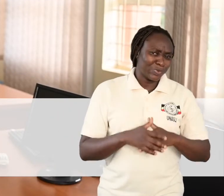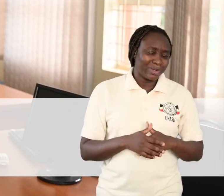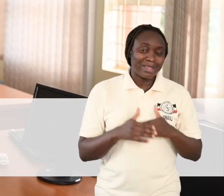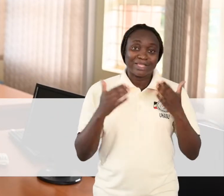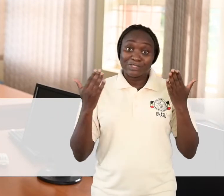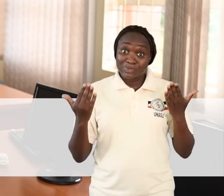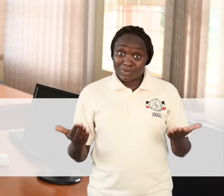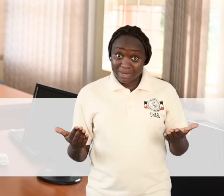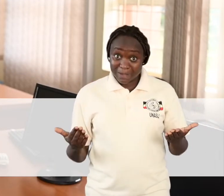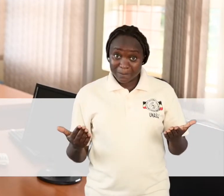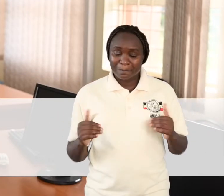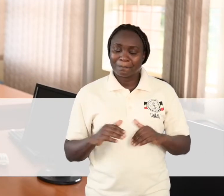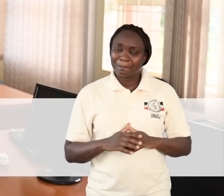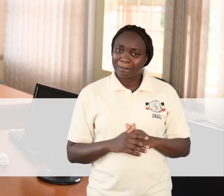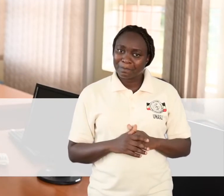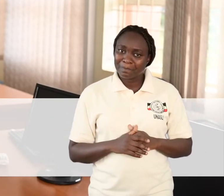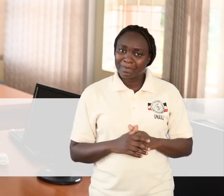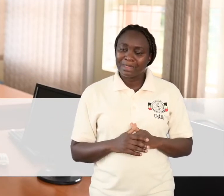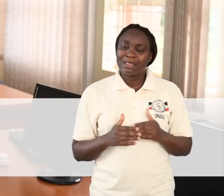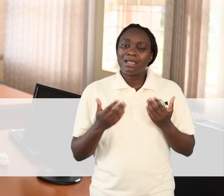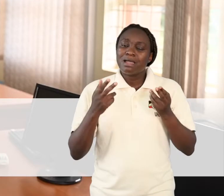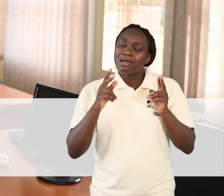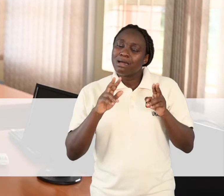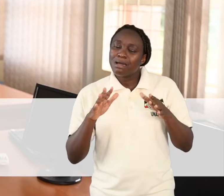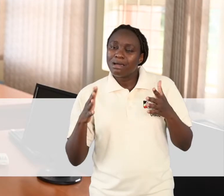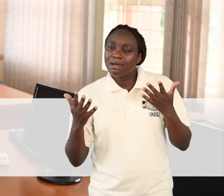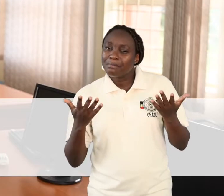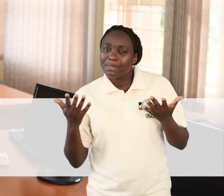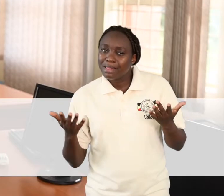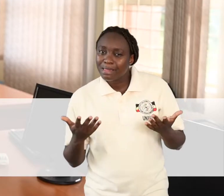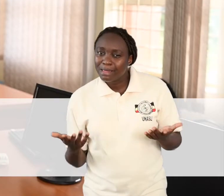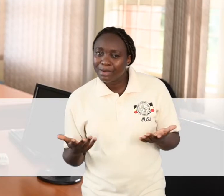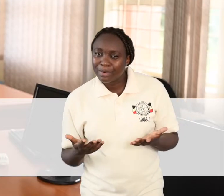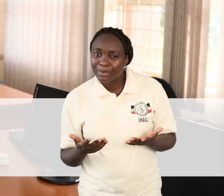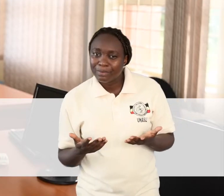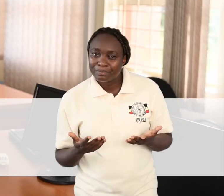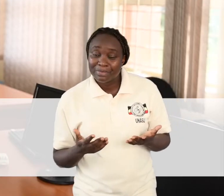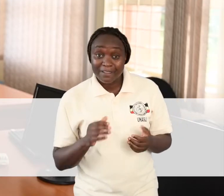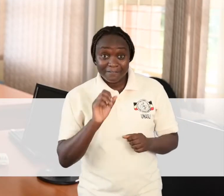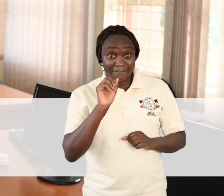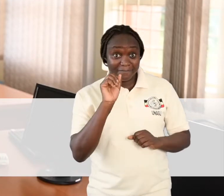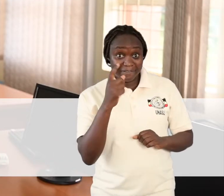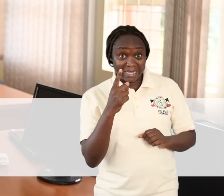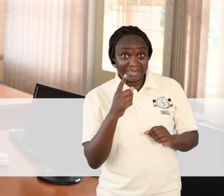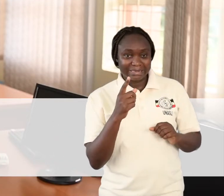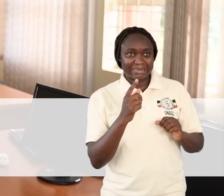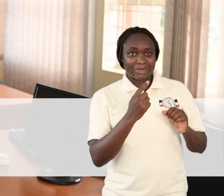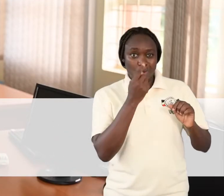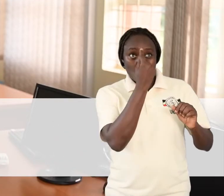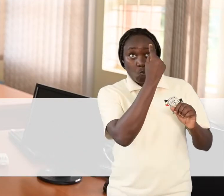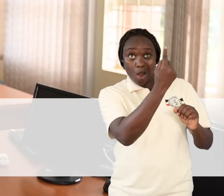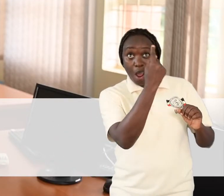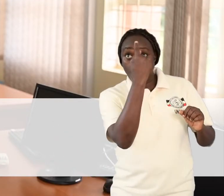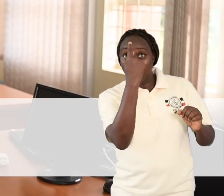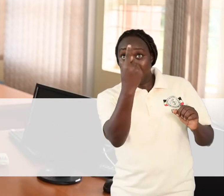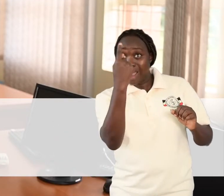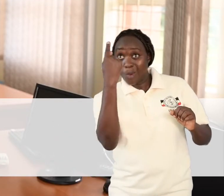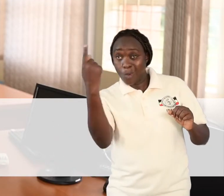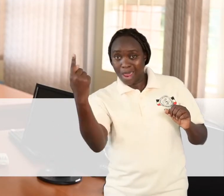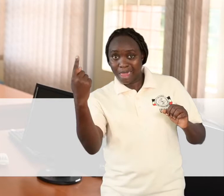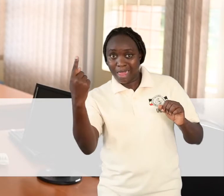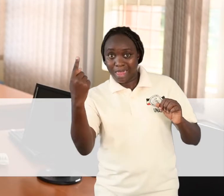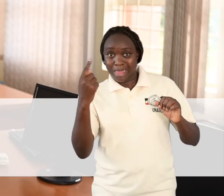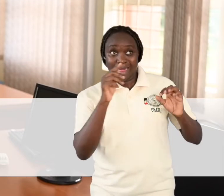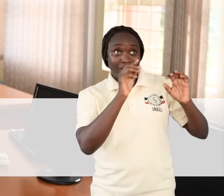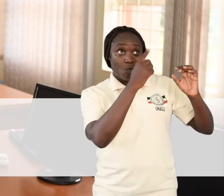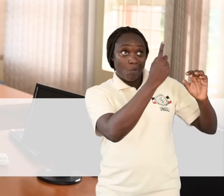this will happen in such a way that after splitting objects,